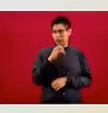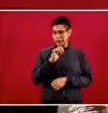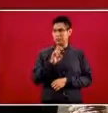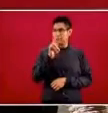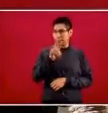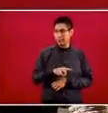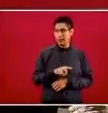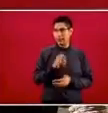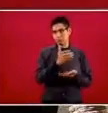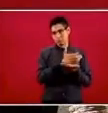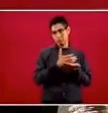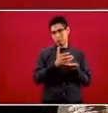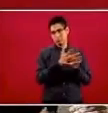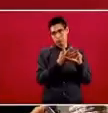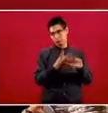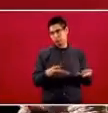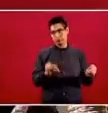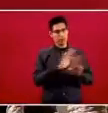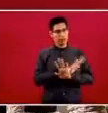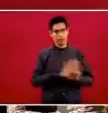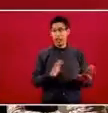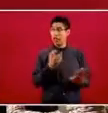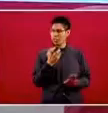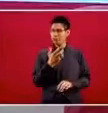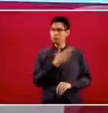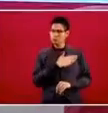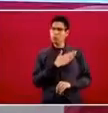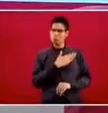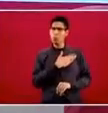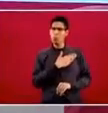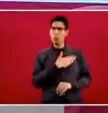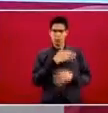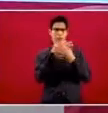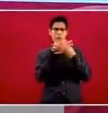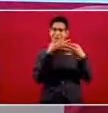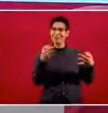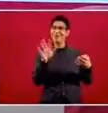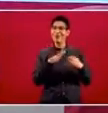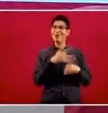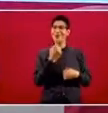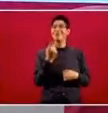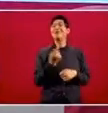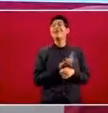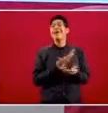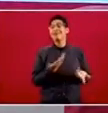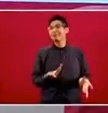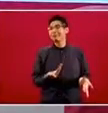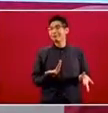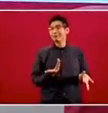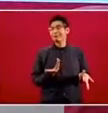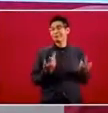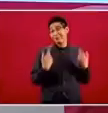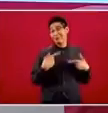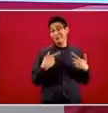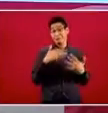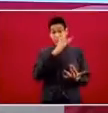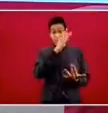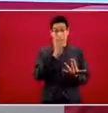And we can see that these 46% can now, it is confirmed to be recovered